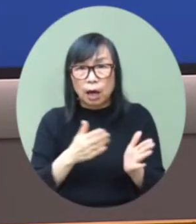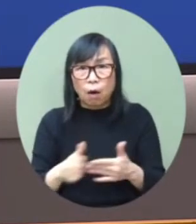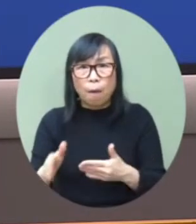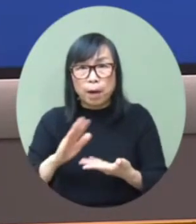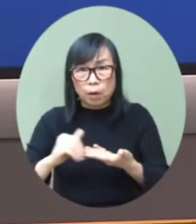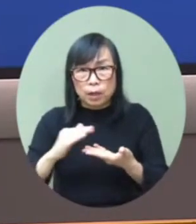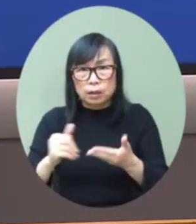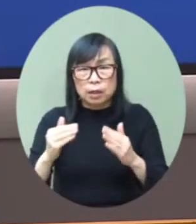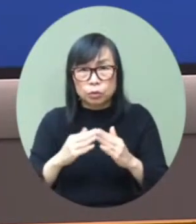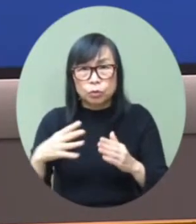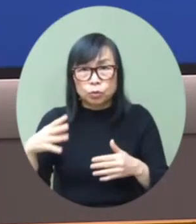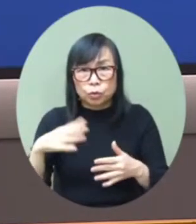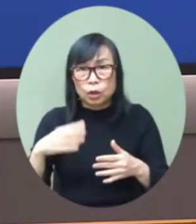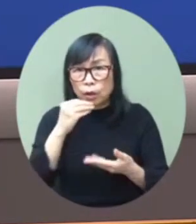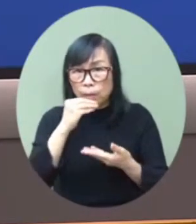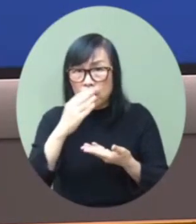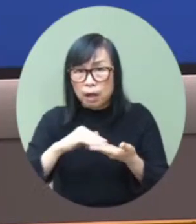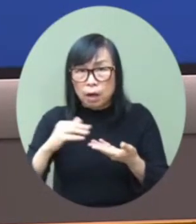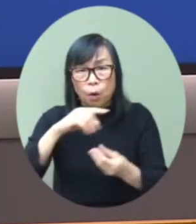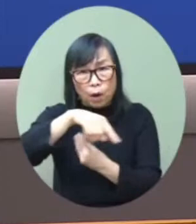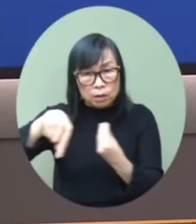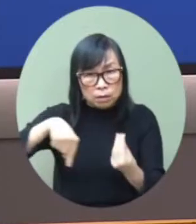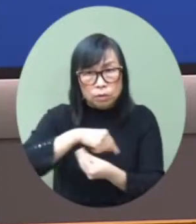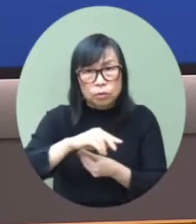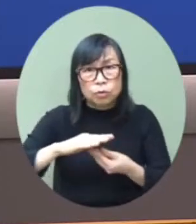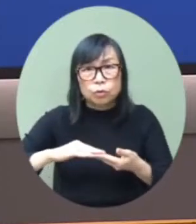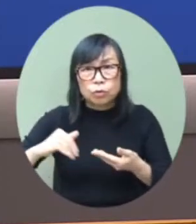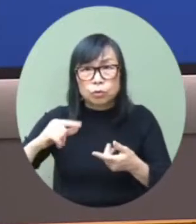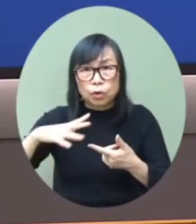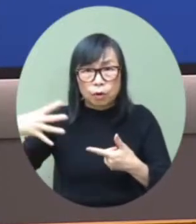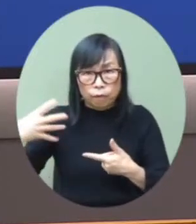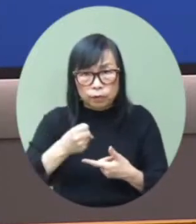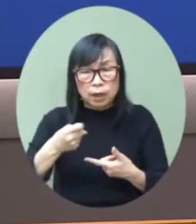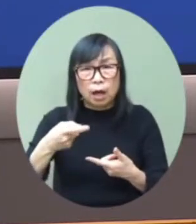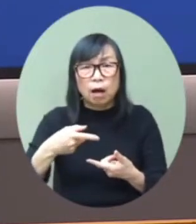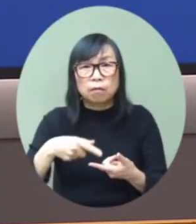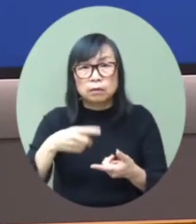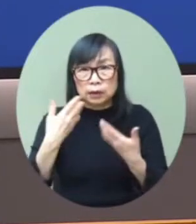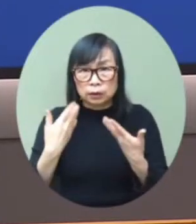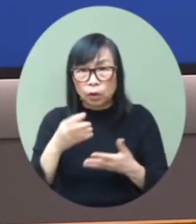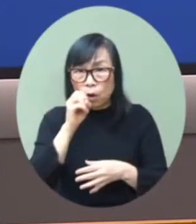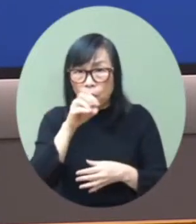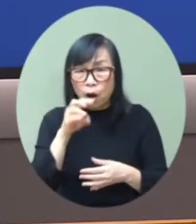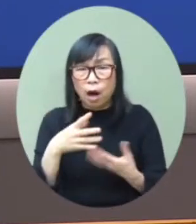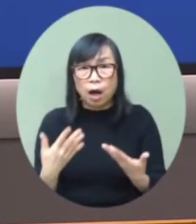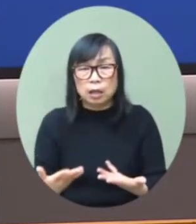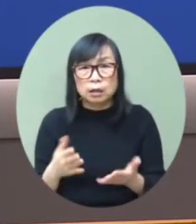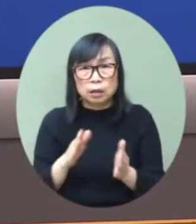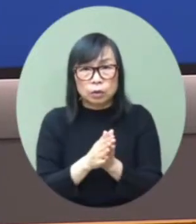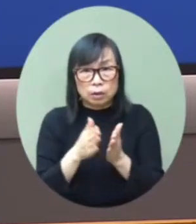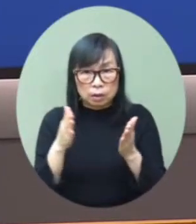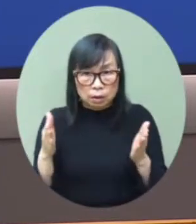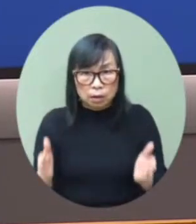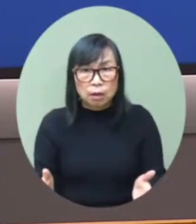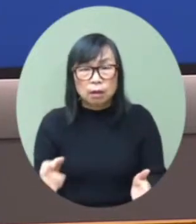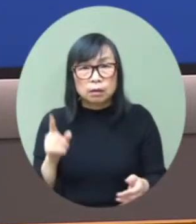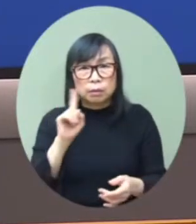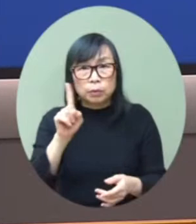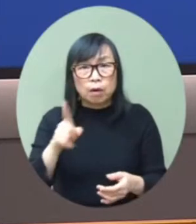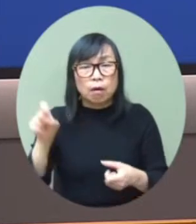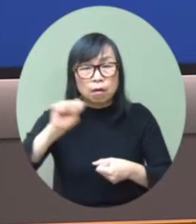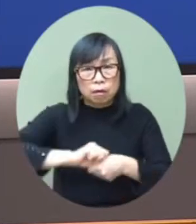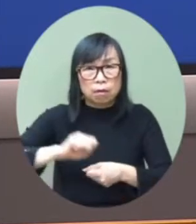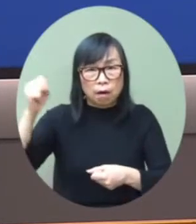grieving families to deal with funeral matters. That's why today I have Secretary for Food and Health as well as the Director for Food